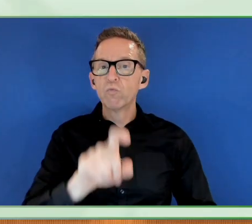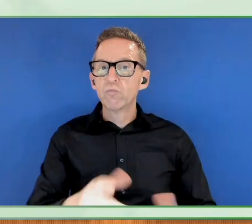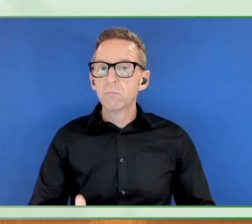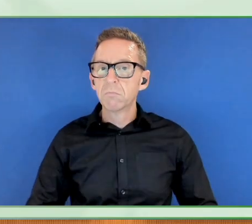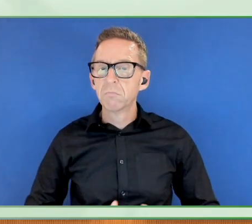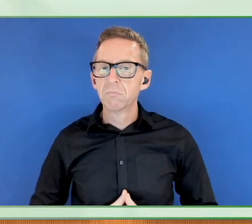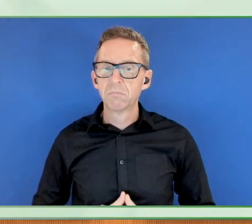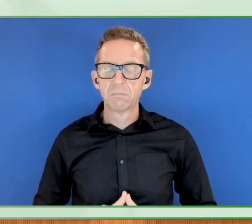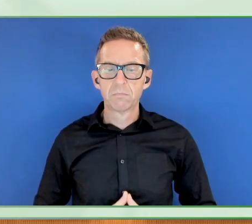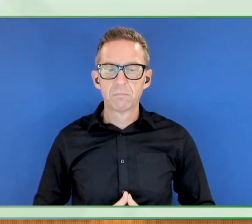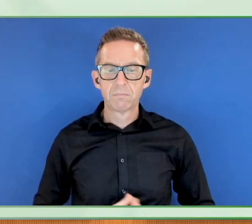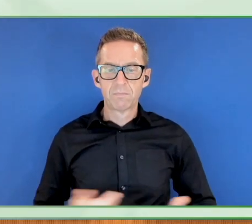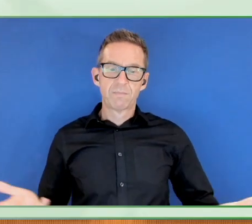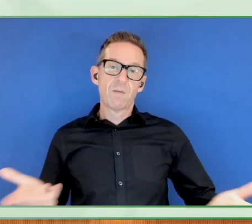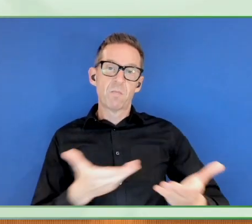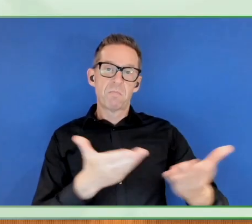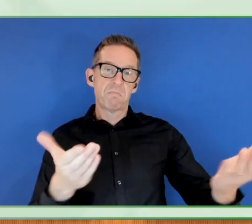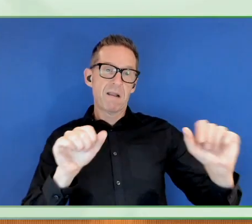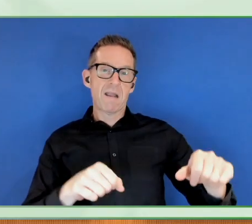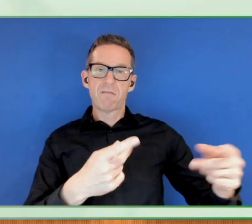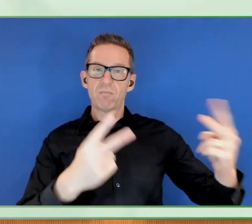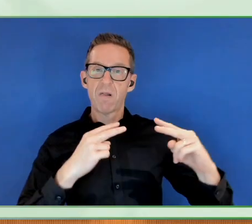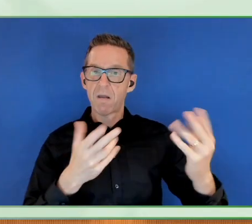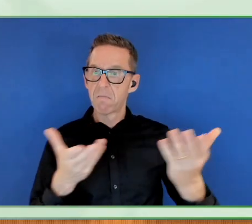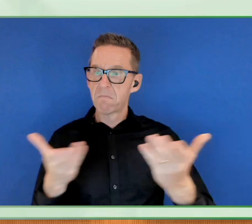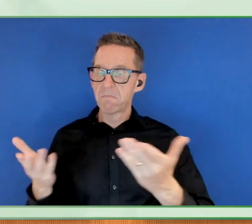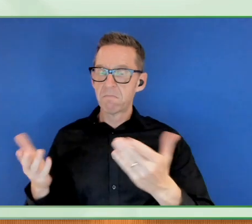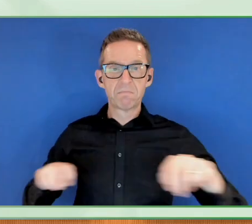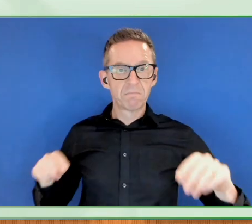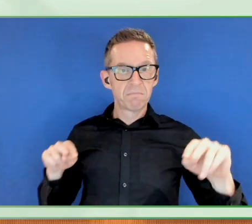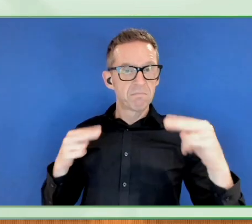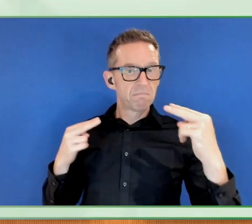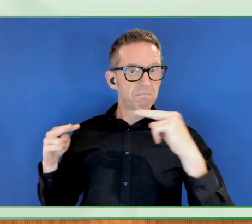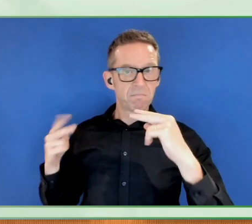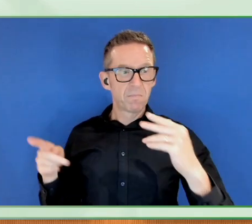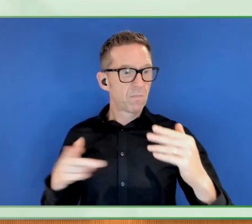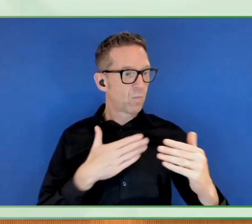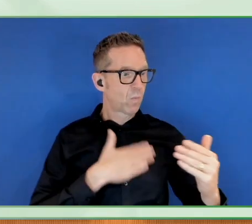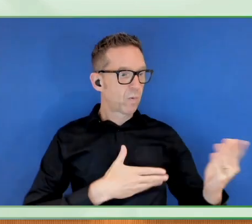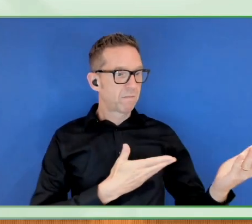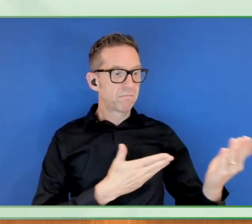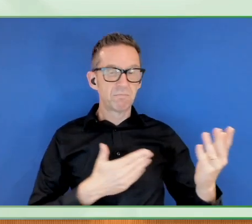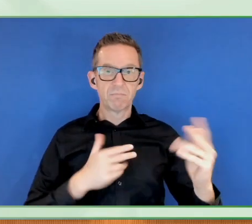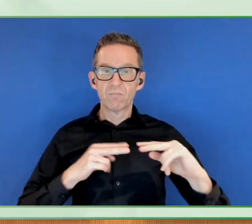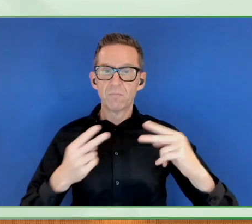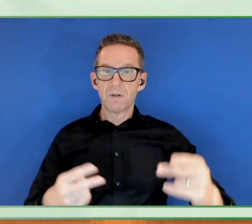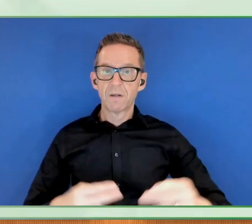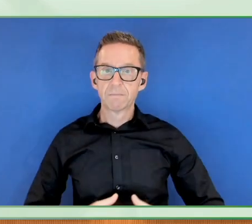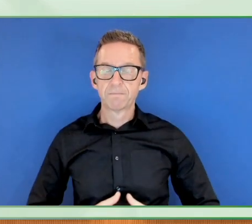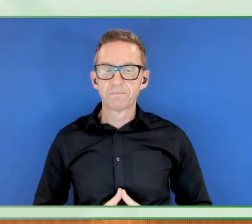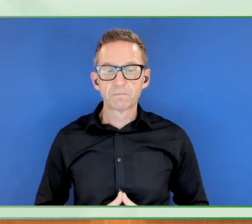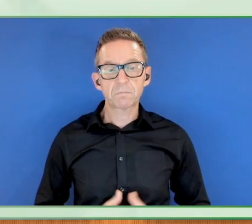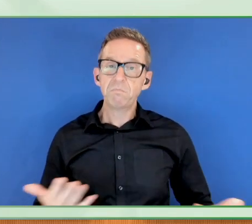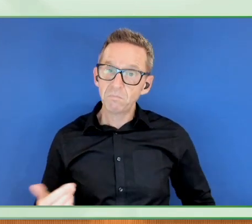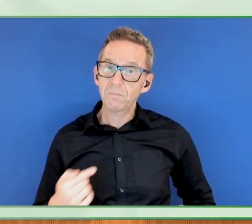everyone? You have anything to say about? So I would ask you back, do you have any